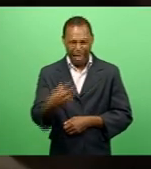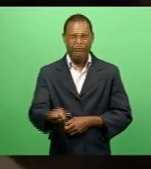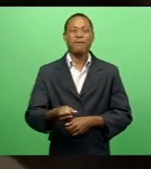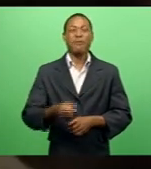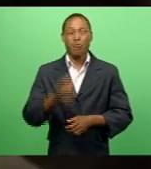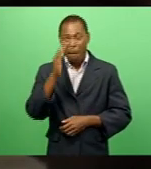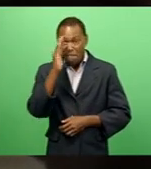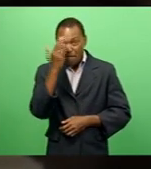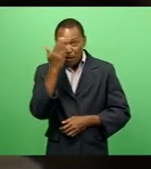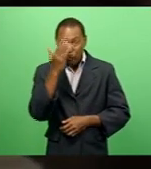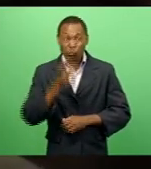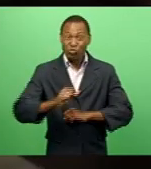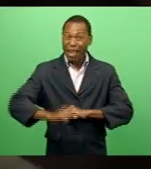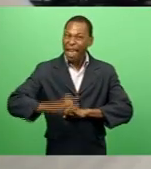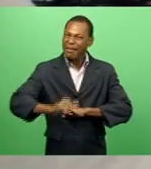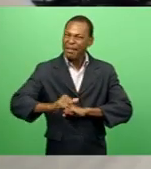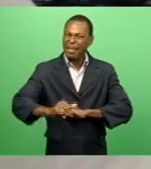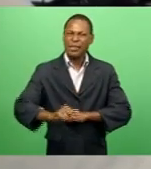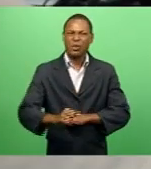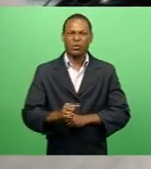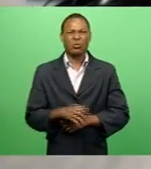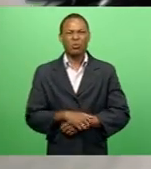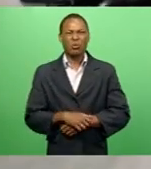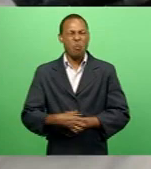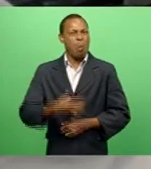were over 60